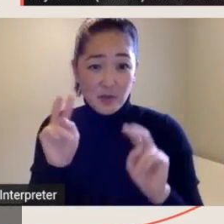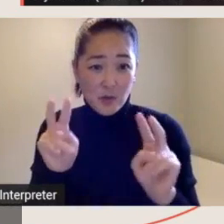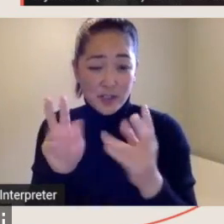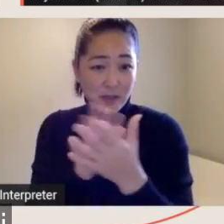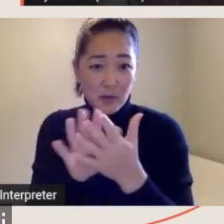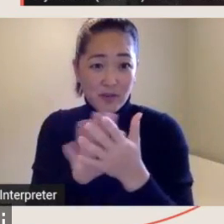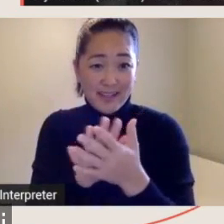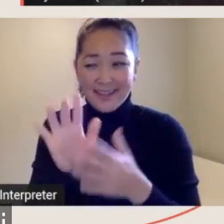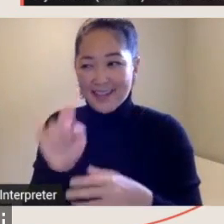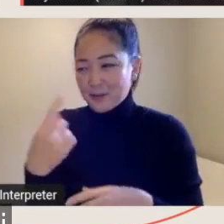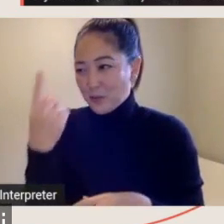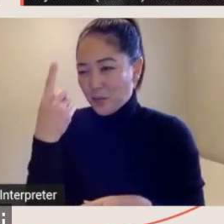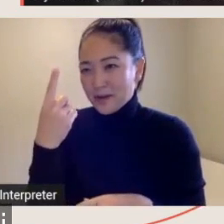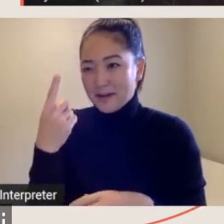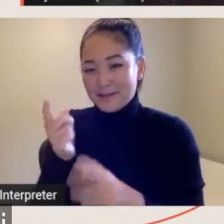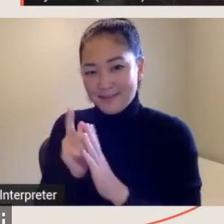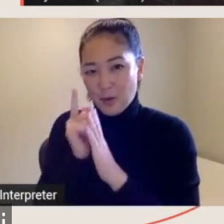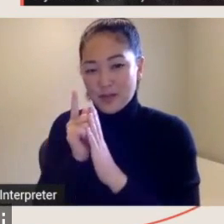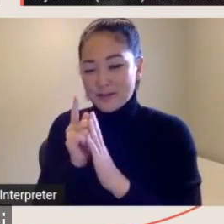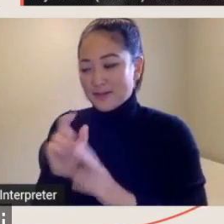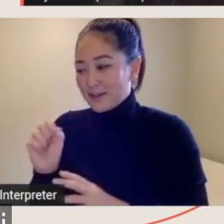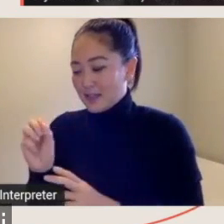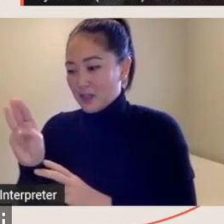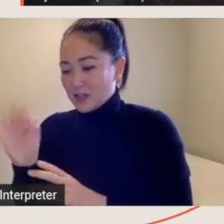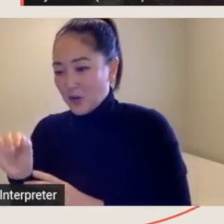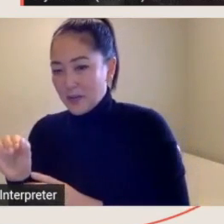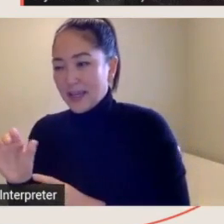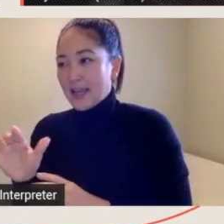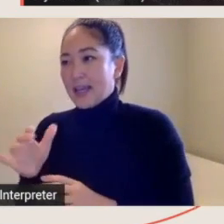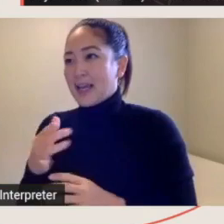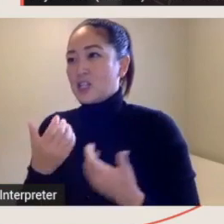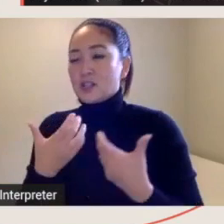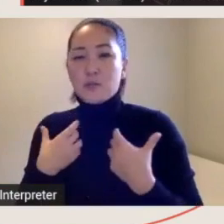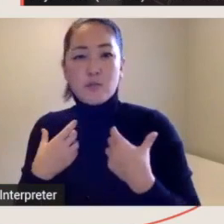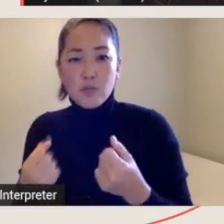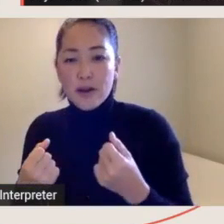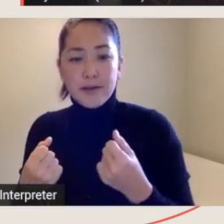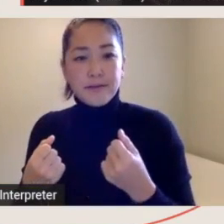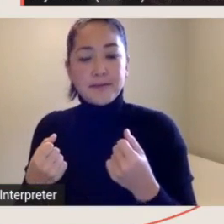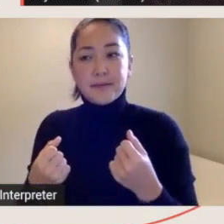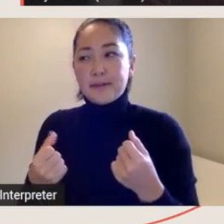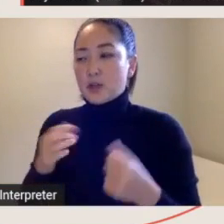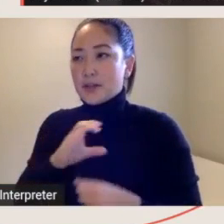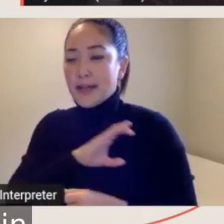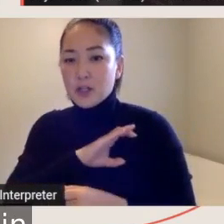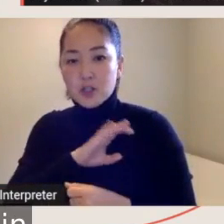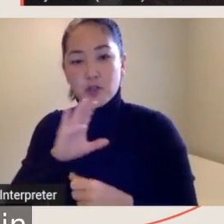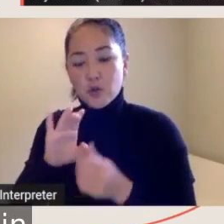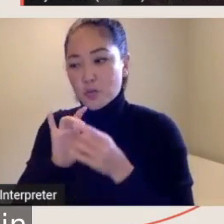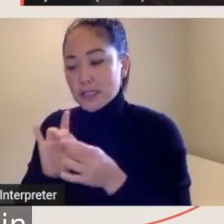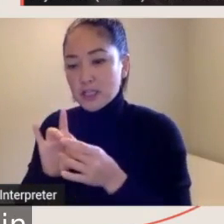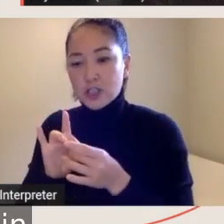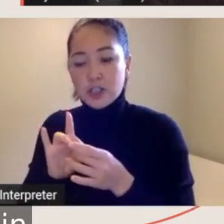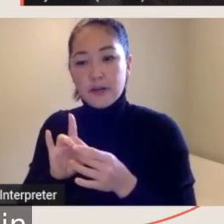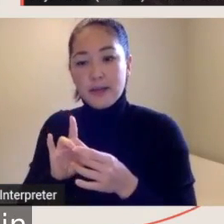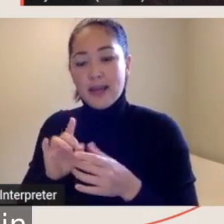you're like, you know, you get a sense of Somi and her fearlessness and her her character and her relationships and her as a mother.